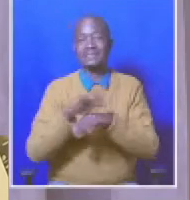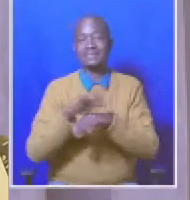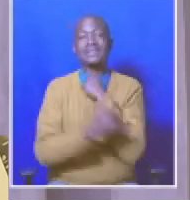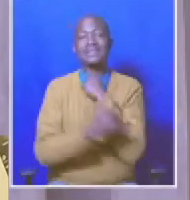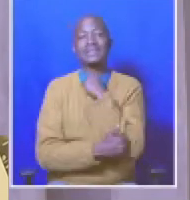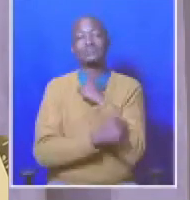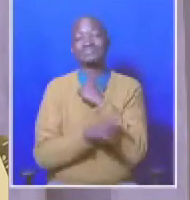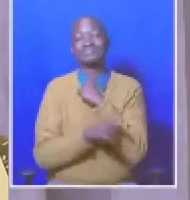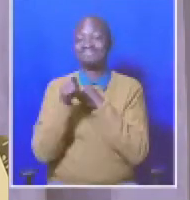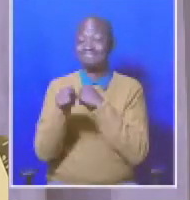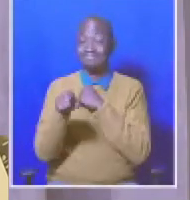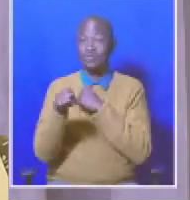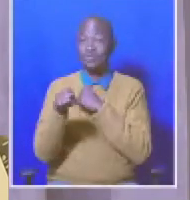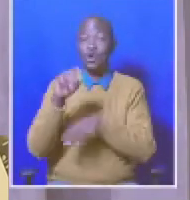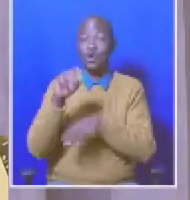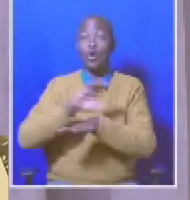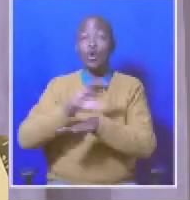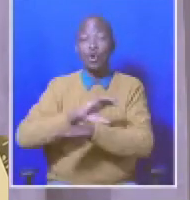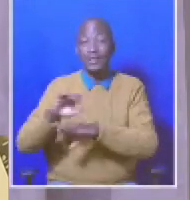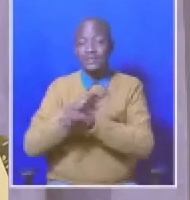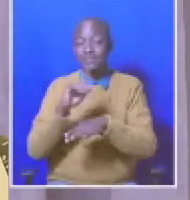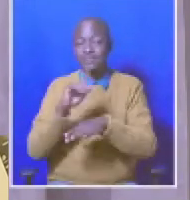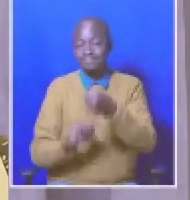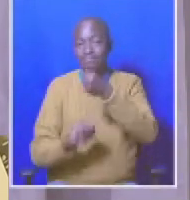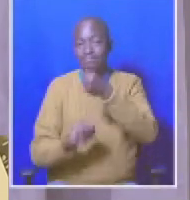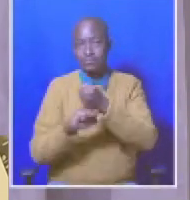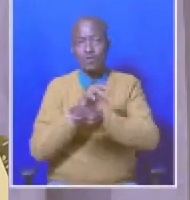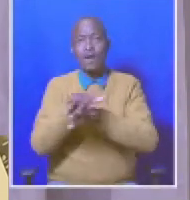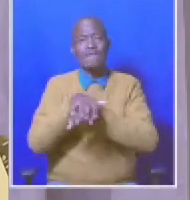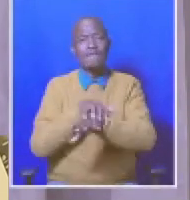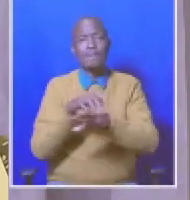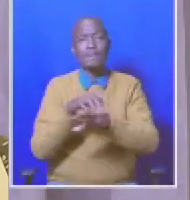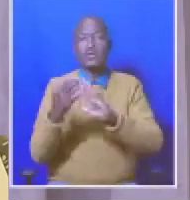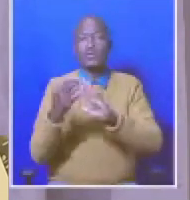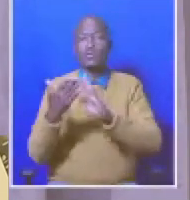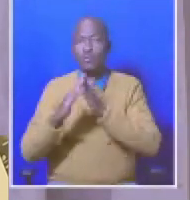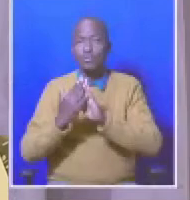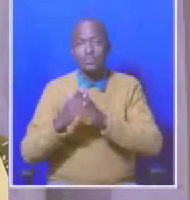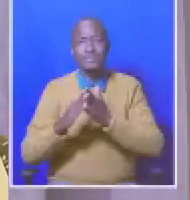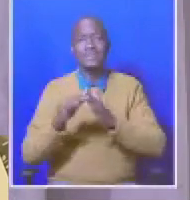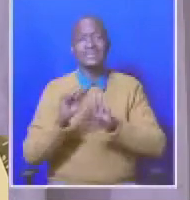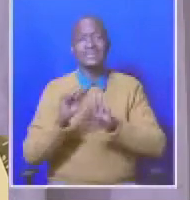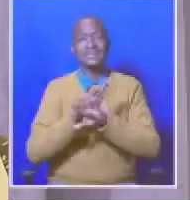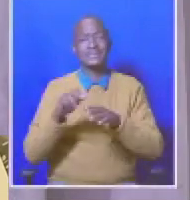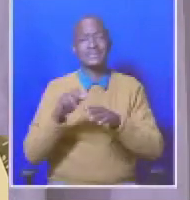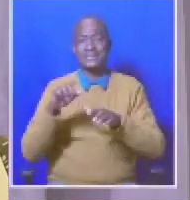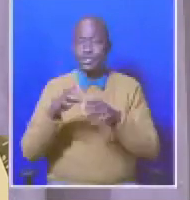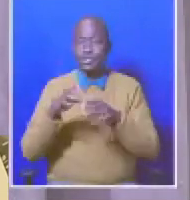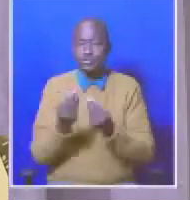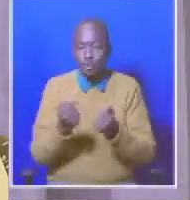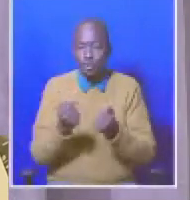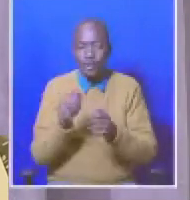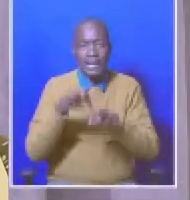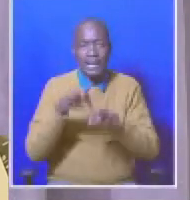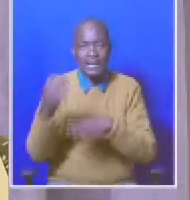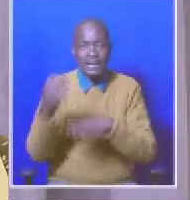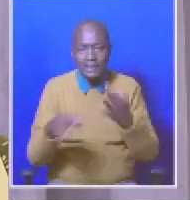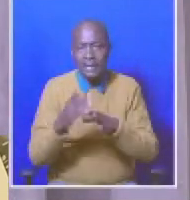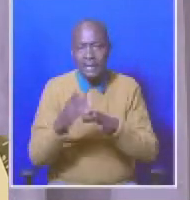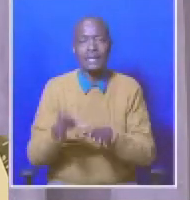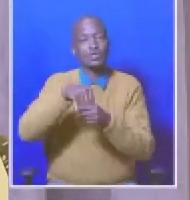college supports the farming community through services such as soil analytics and contribute to food